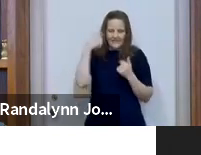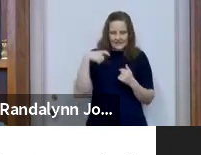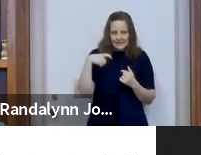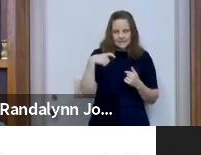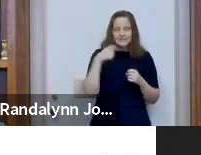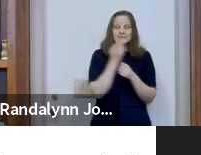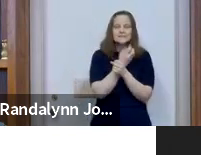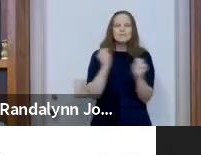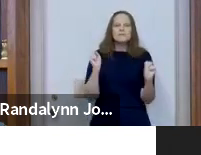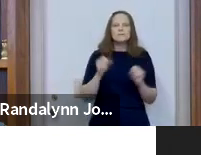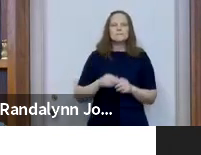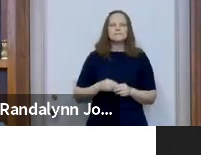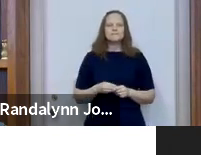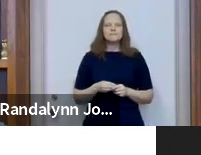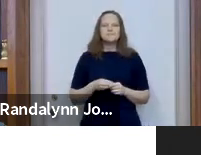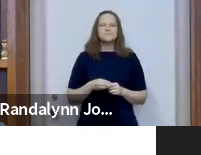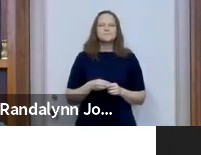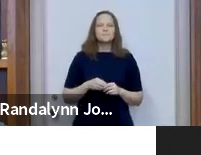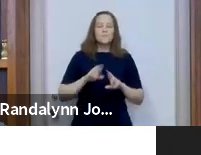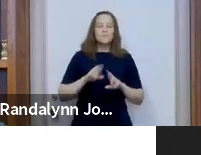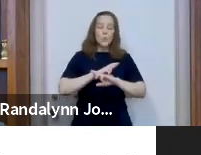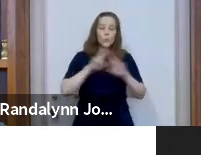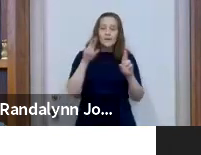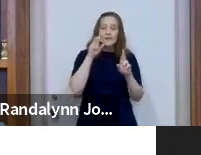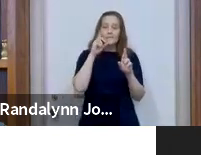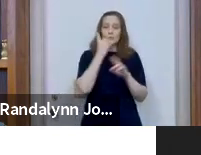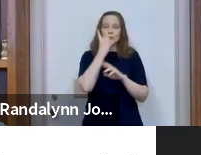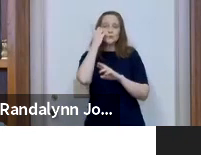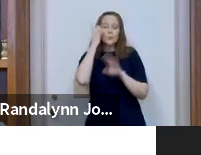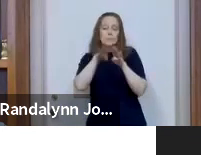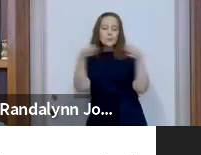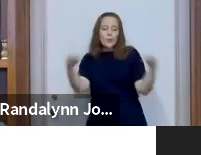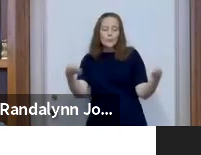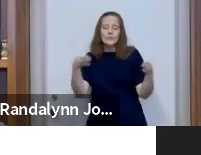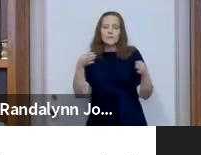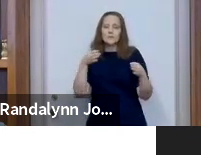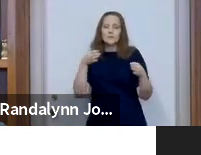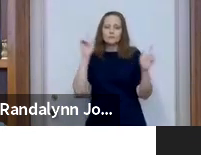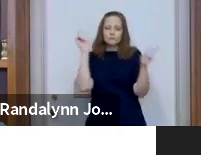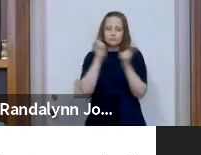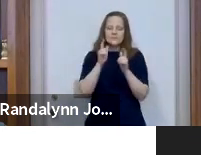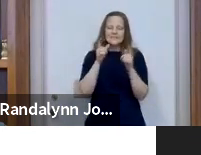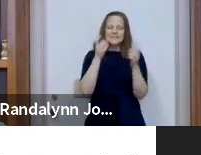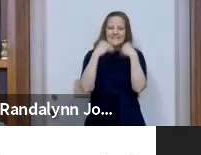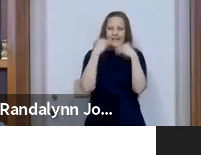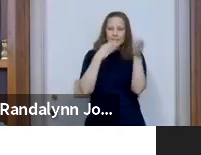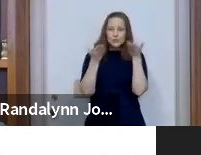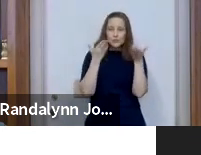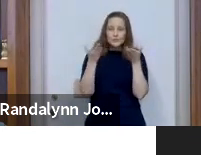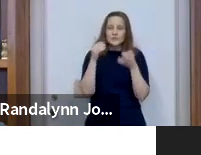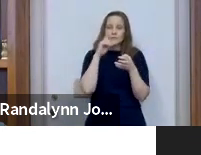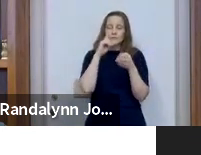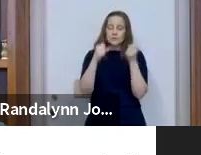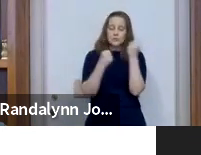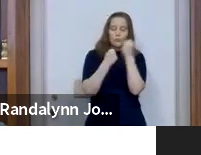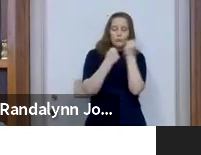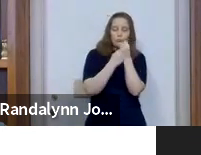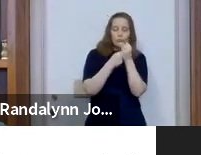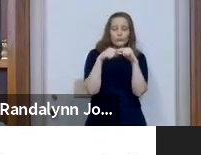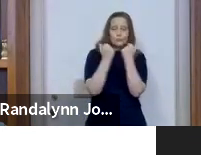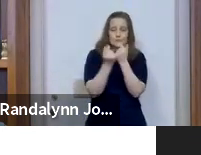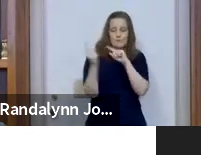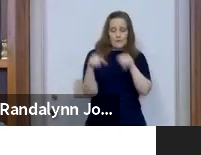safe way. We're ready for student move into residence halls, and we're scaling dining services to support the expected campus